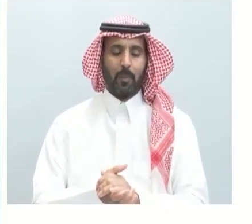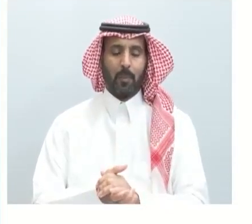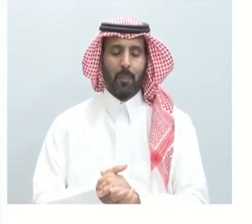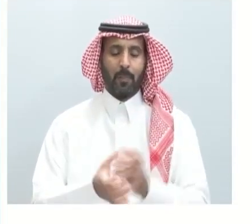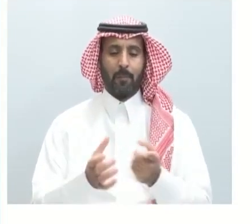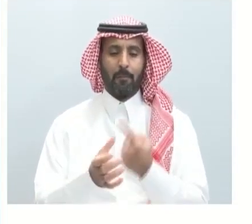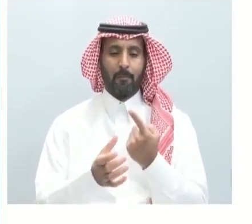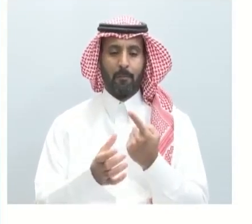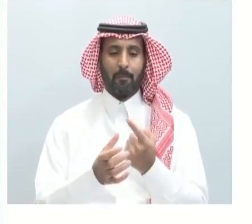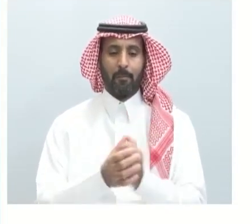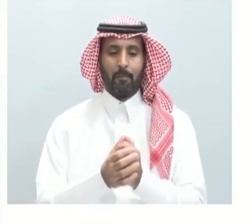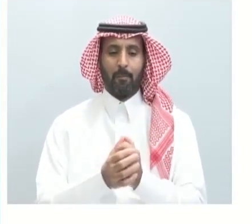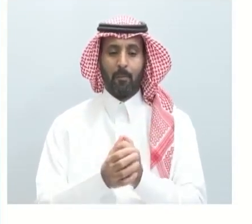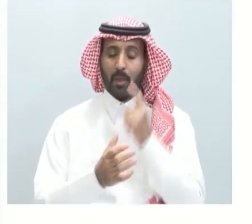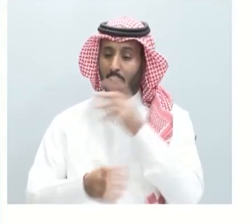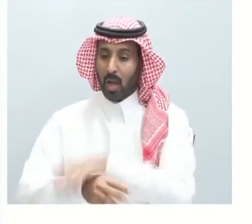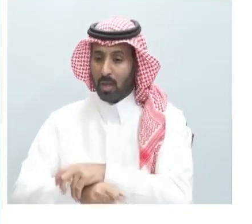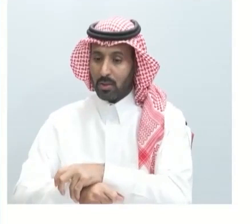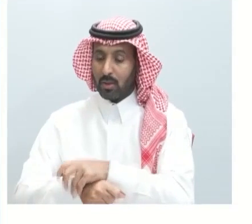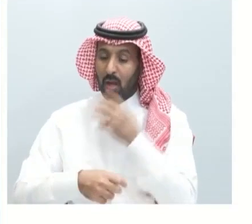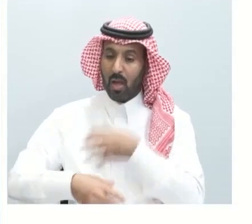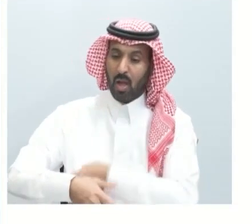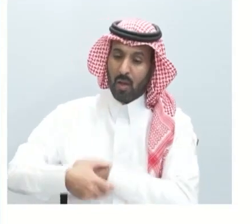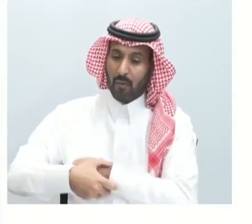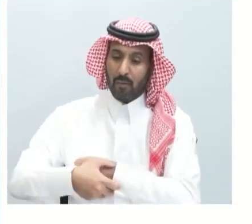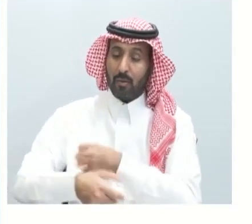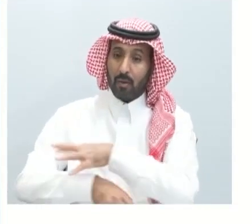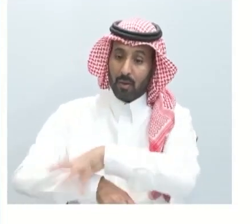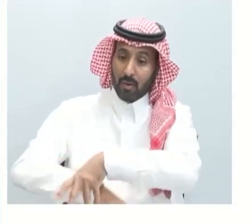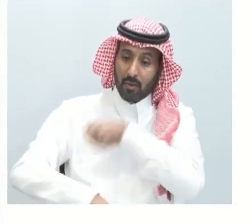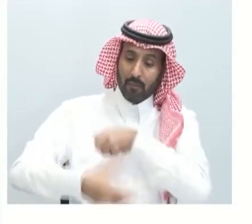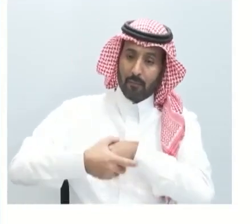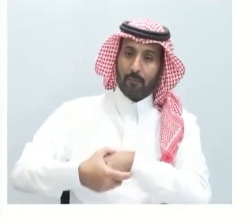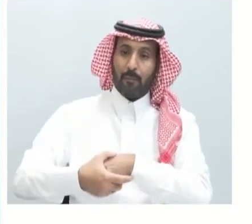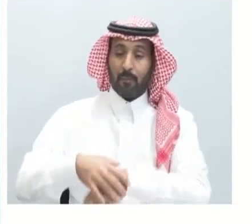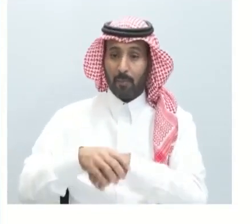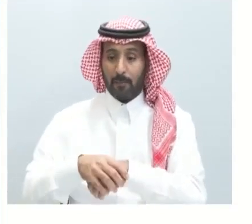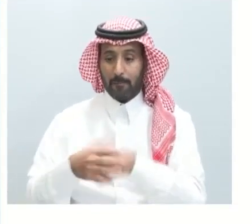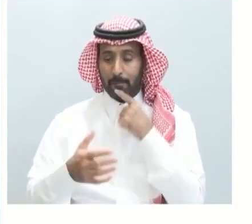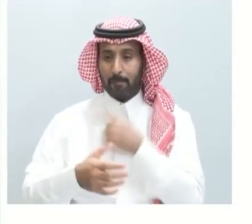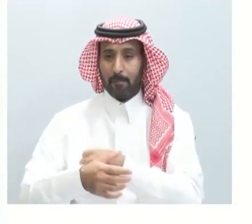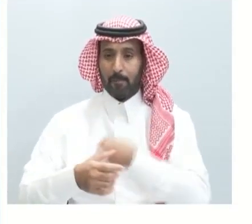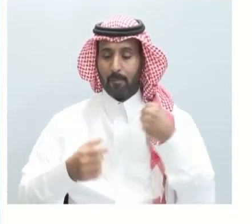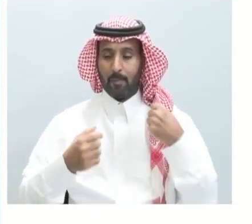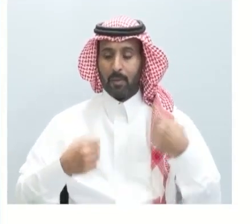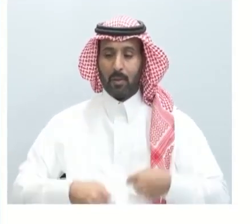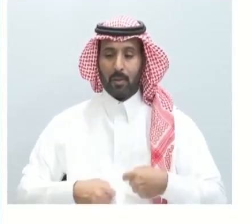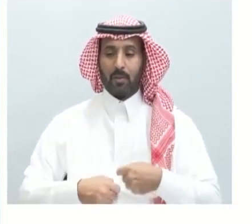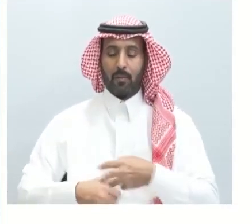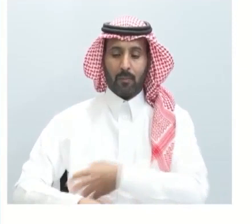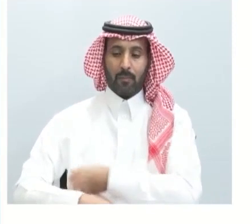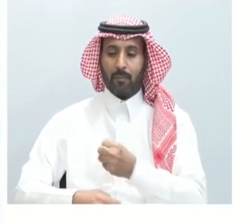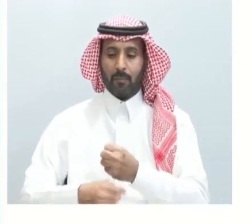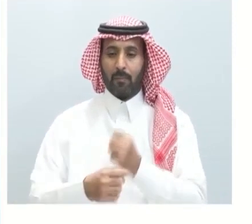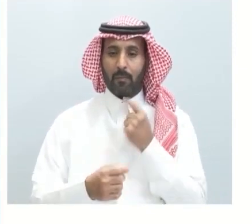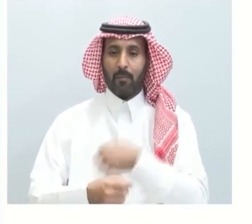number one is the thief was caught red-handed of course the thief was caught red-handed because his hands